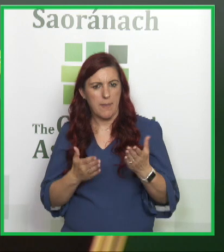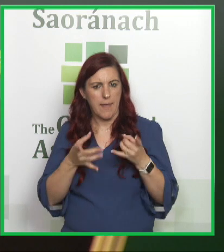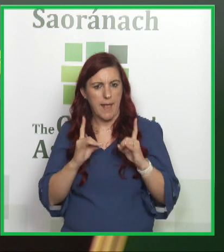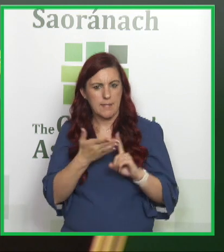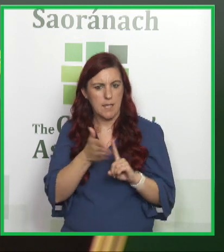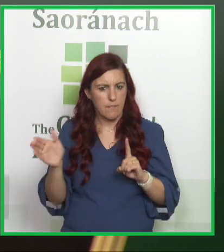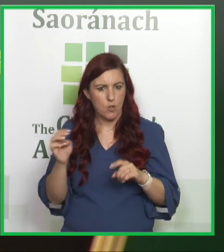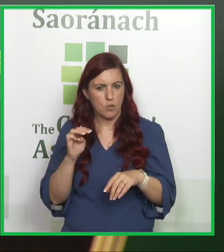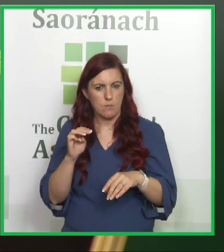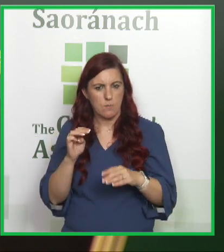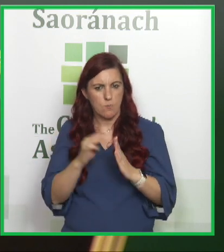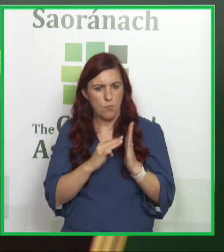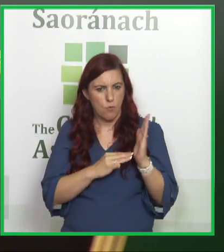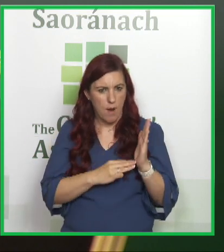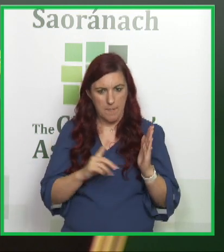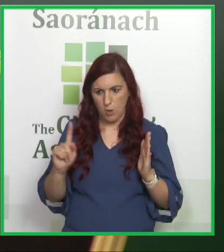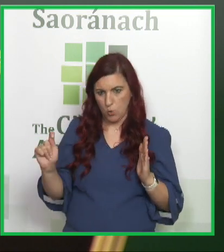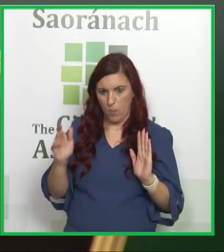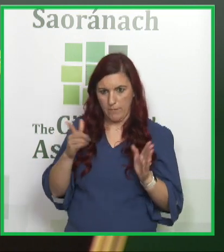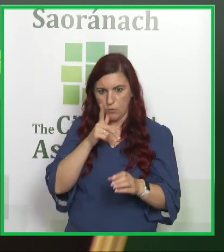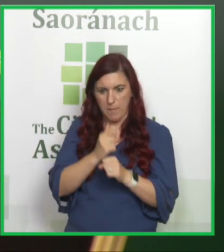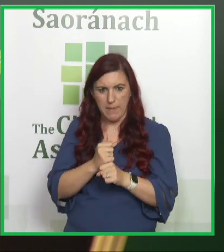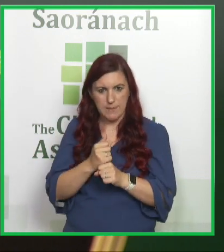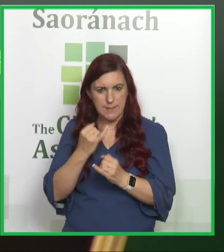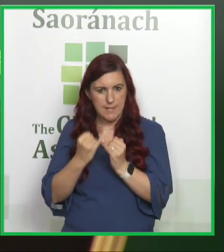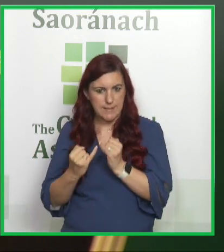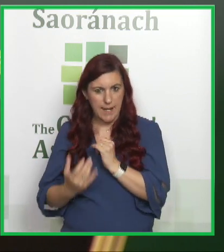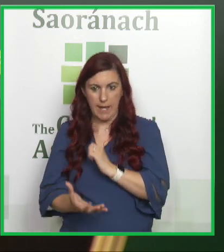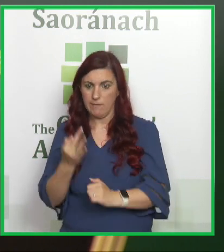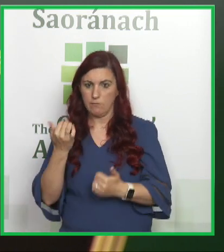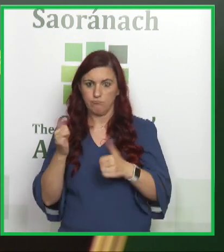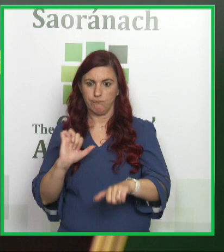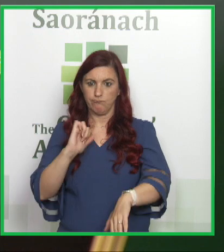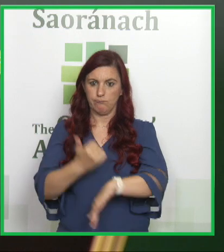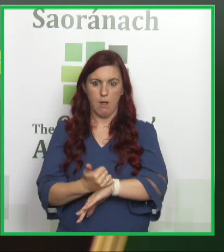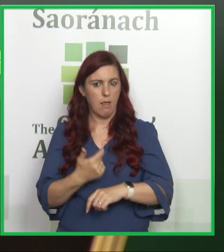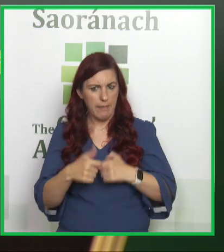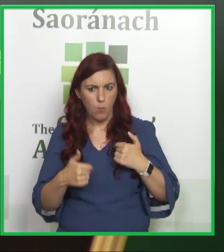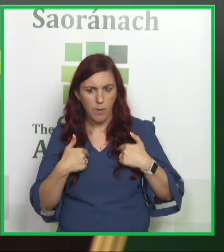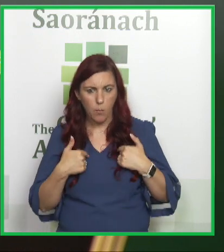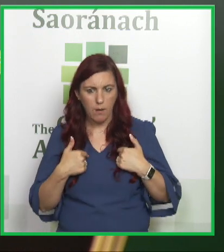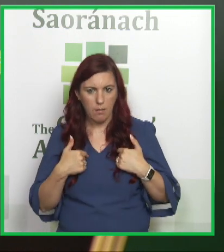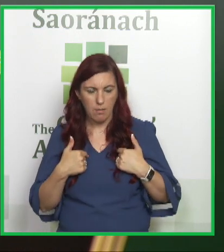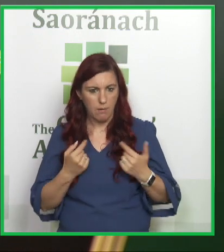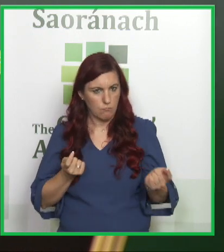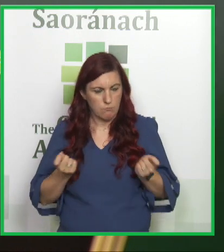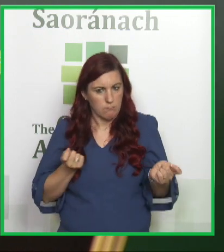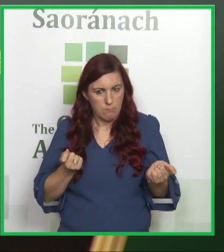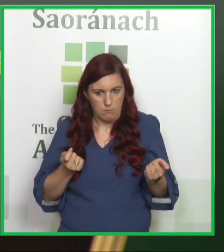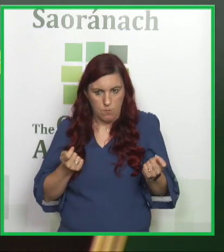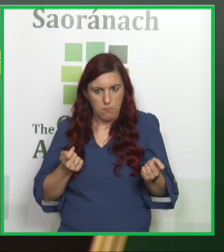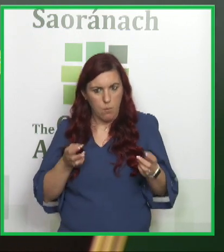and Tony spoke about it in detail. So look, I mean, if that comes in, we will police that and we will work with